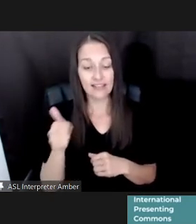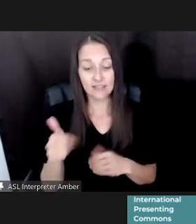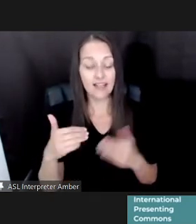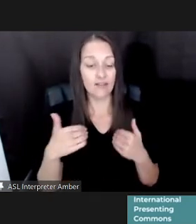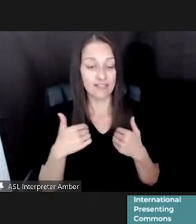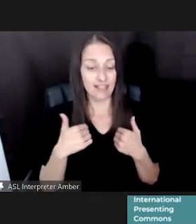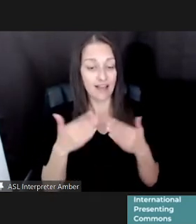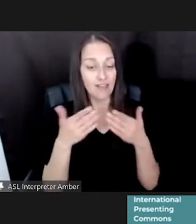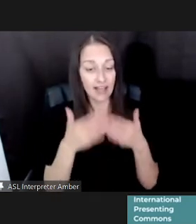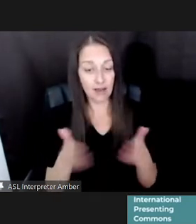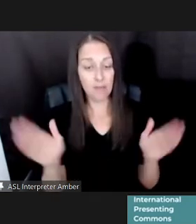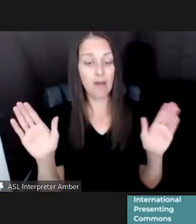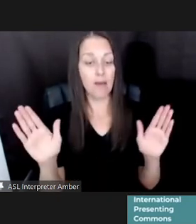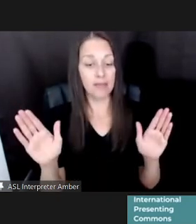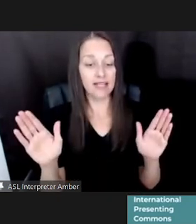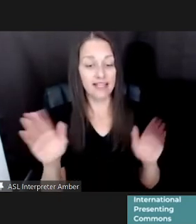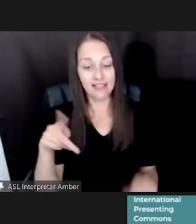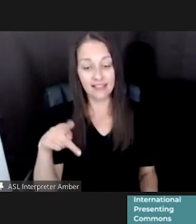pageant